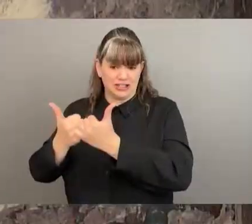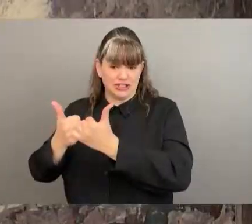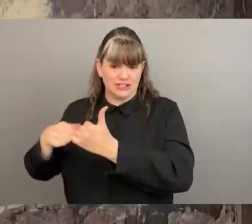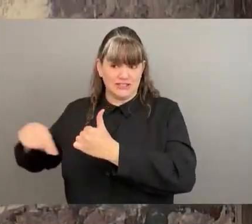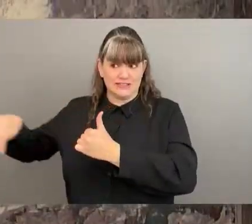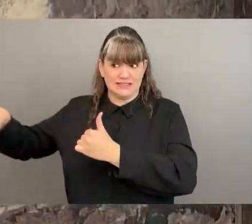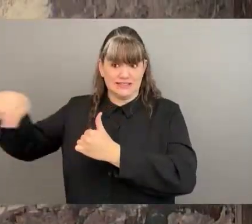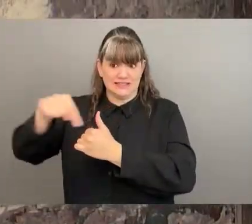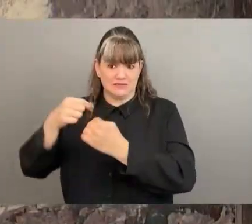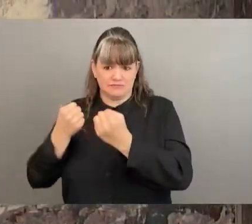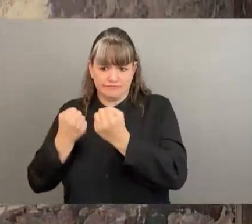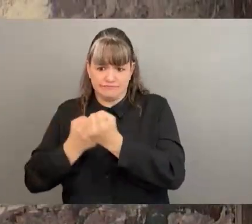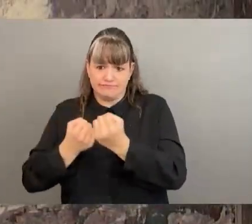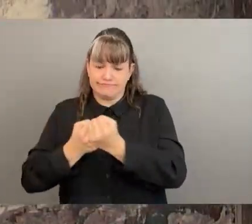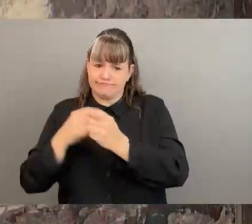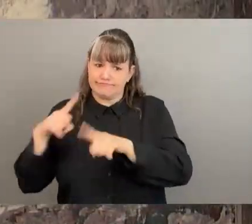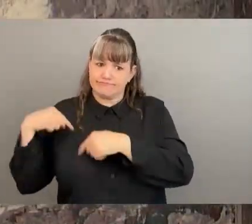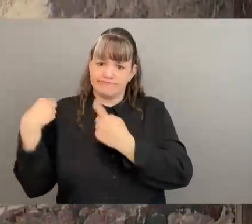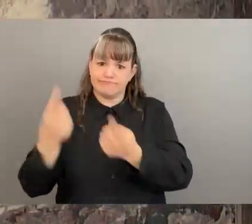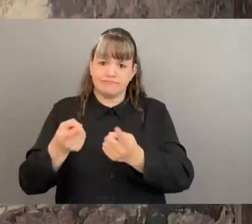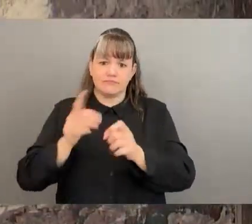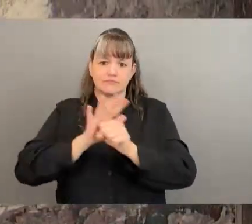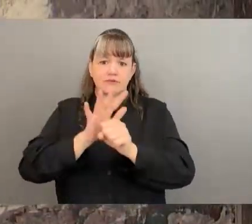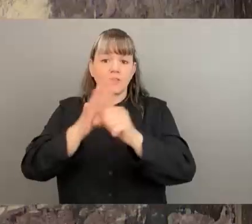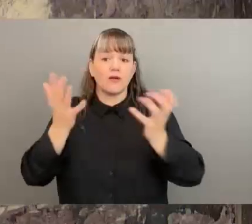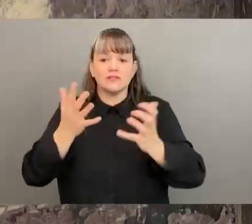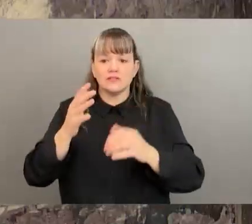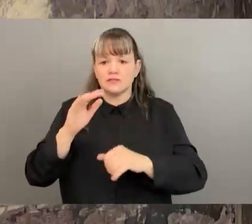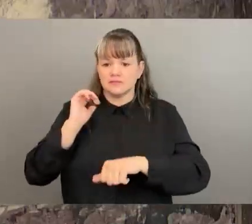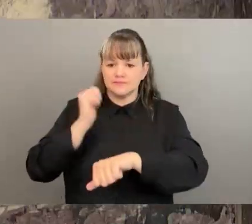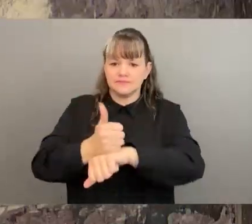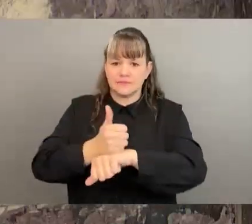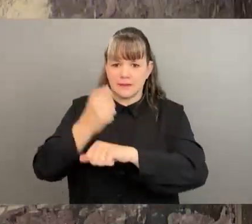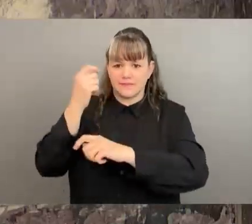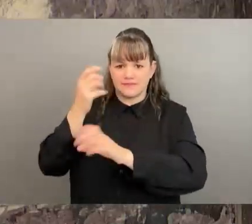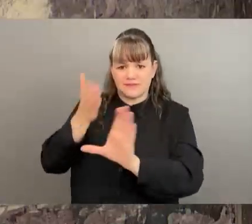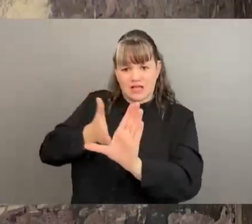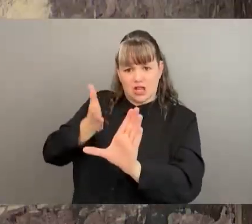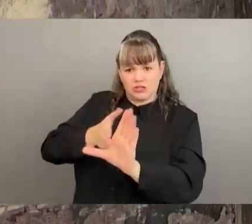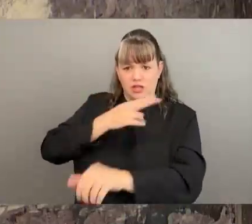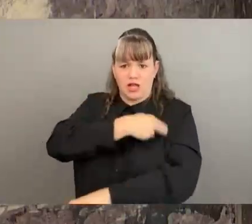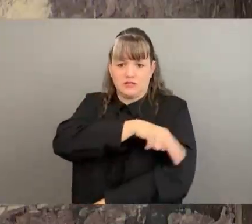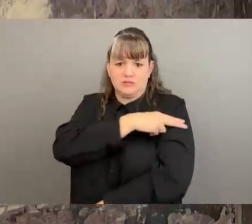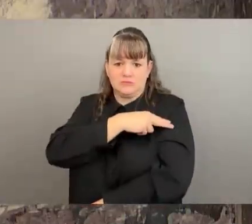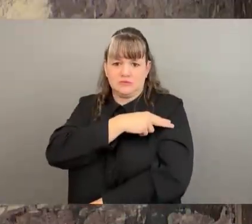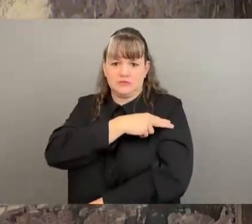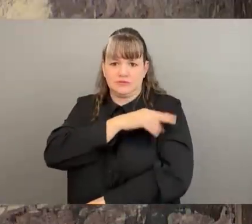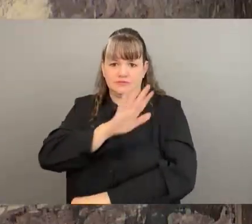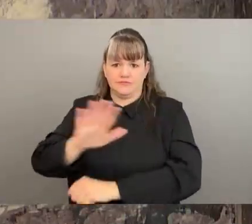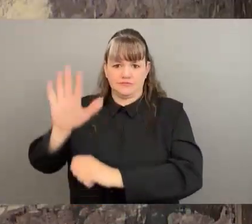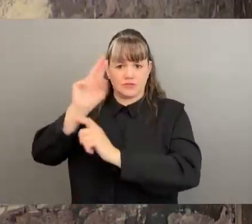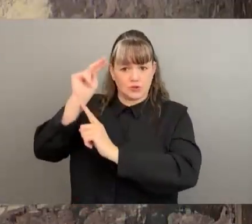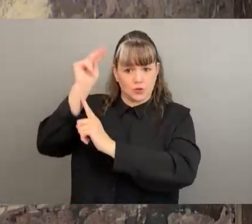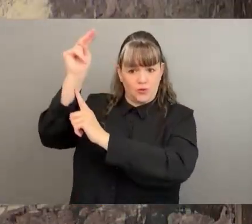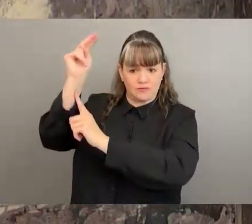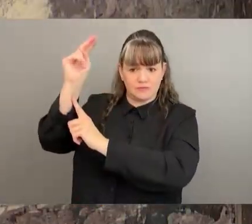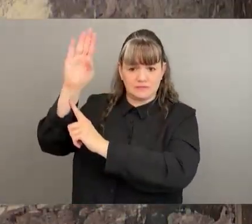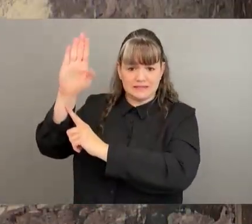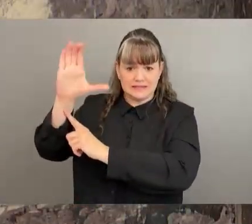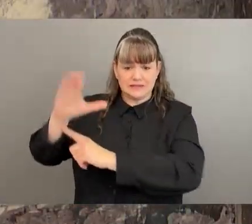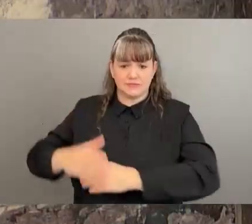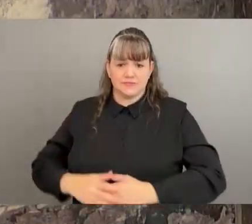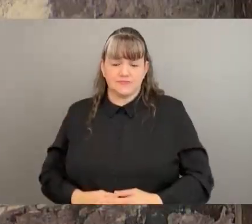psychiatric hospital to Northern BC. There are very few short-term acute psychiatric care beds available in Prince